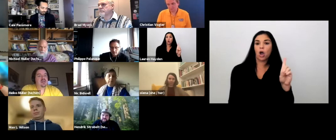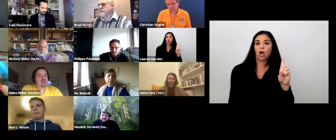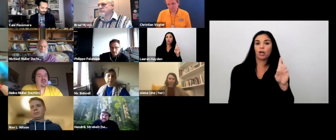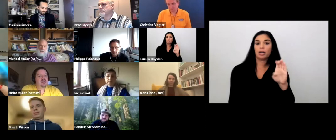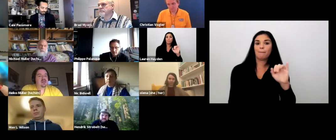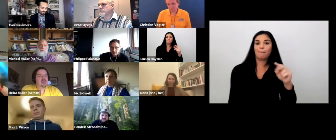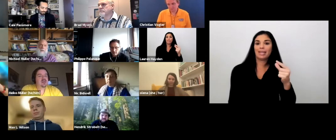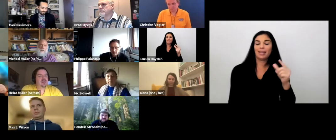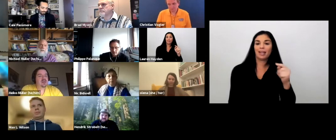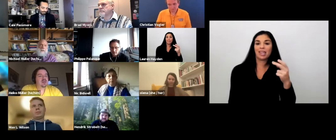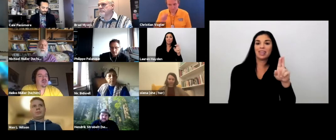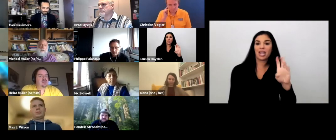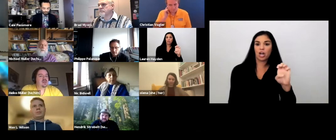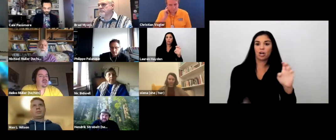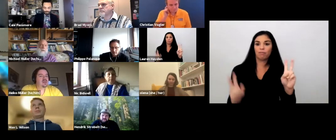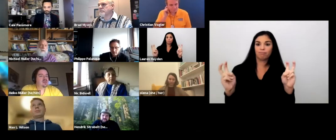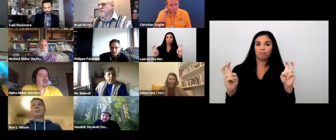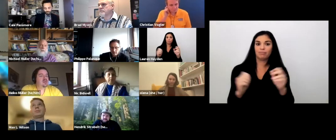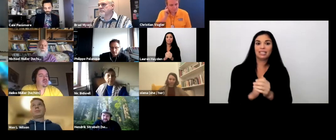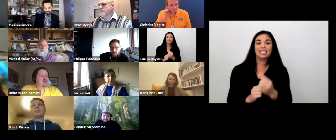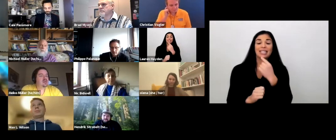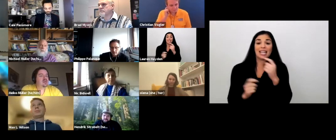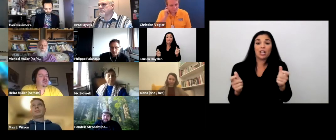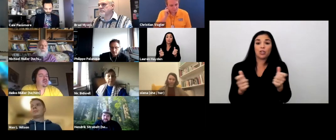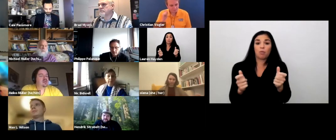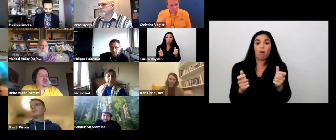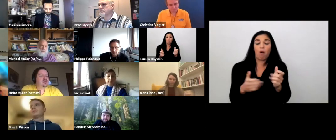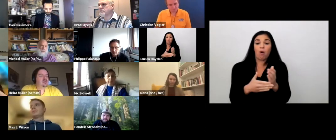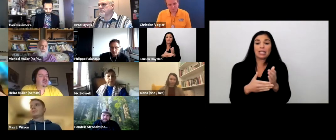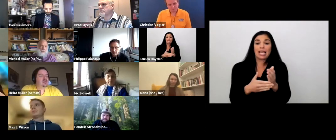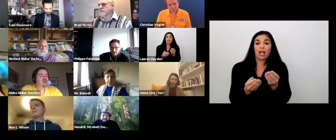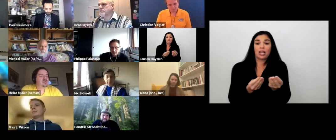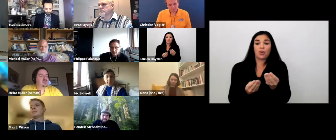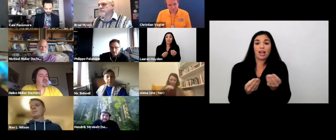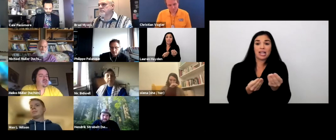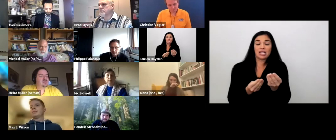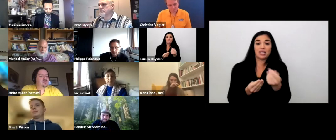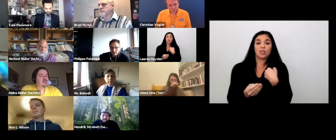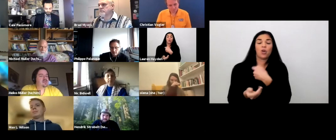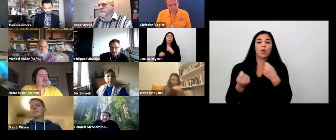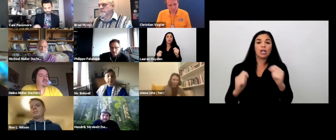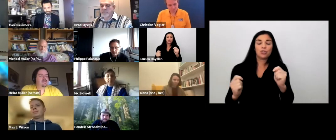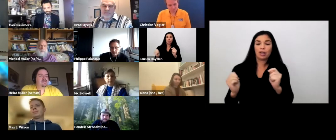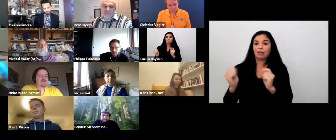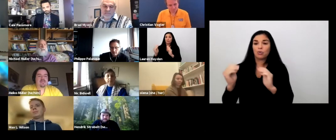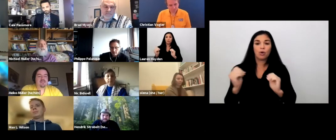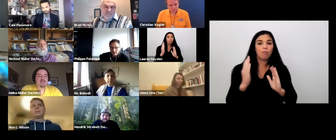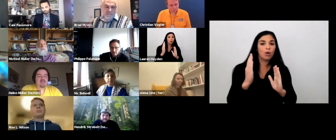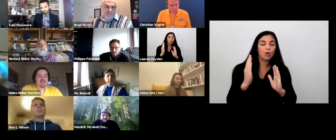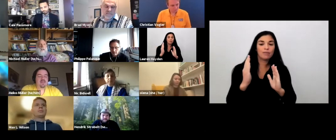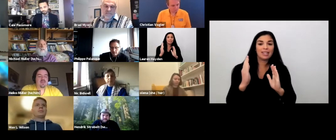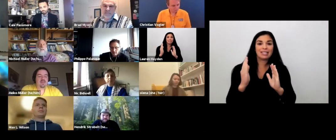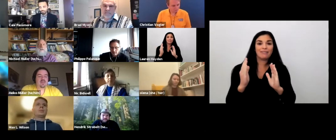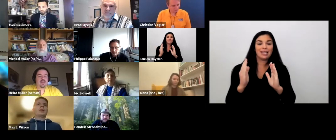scale online interactions, we're trying to approach face-to-face asymptotically in our digital